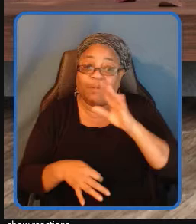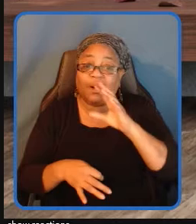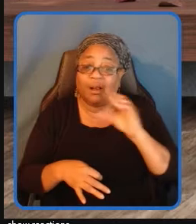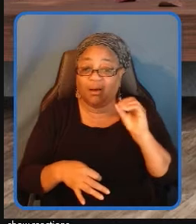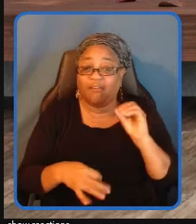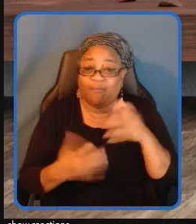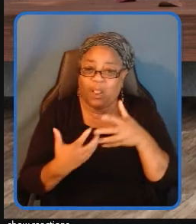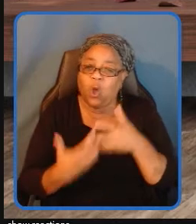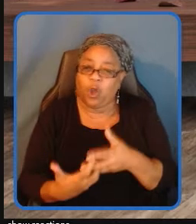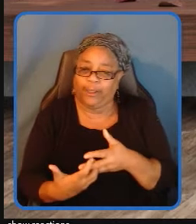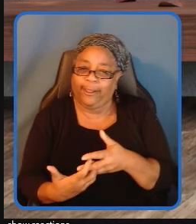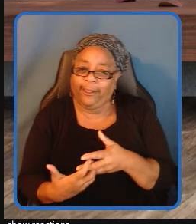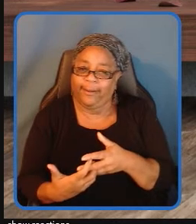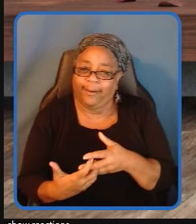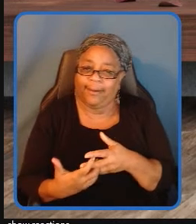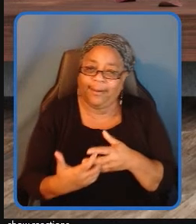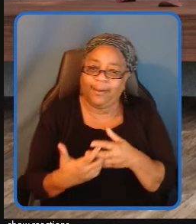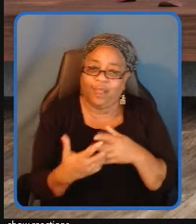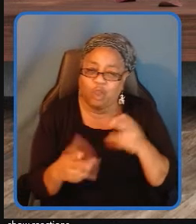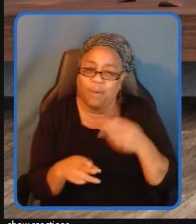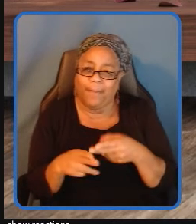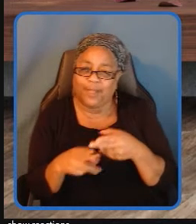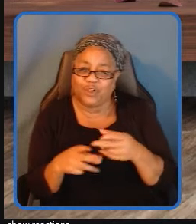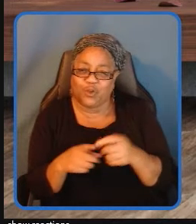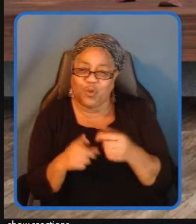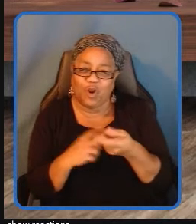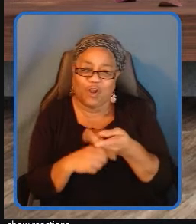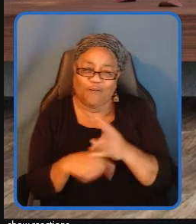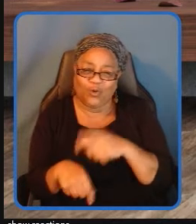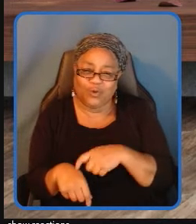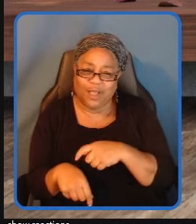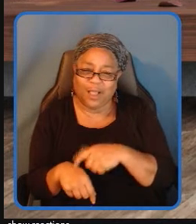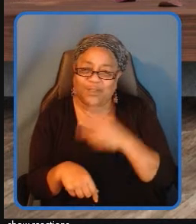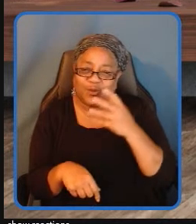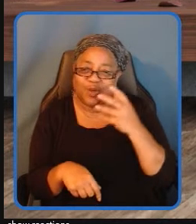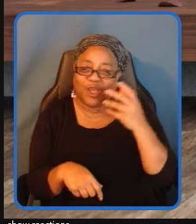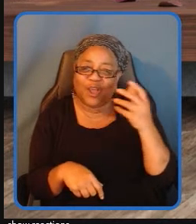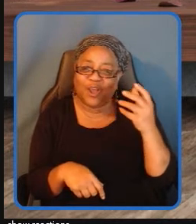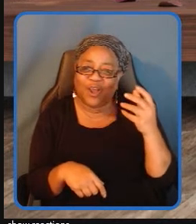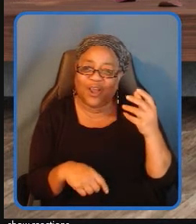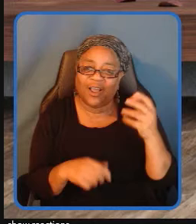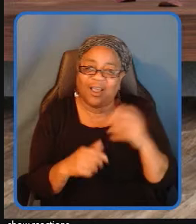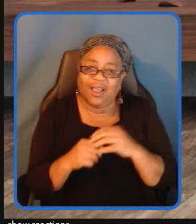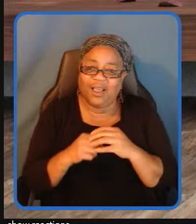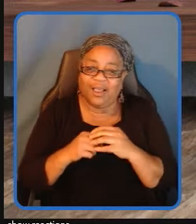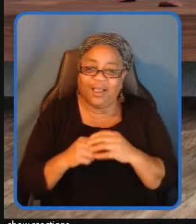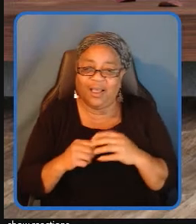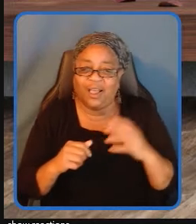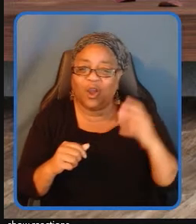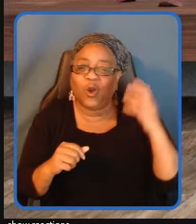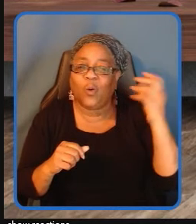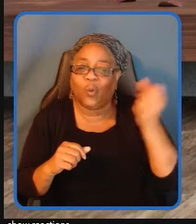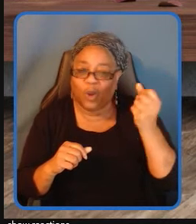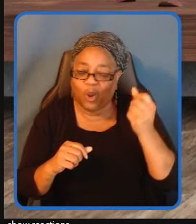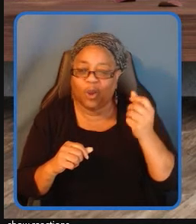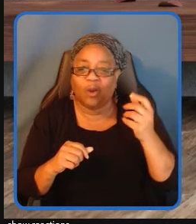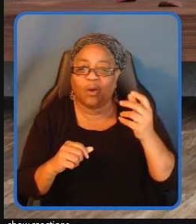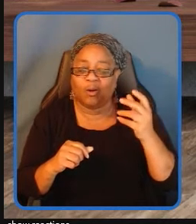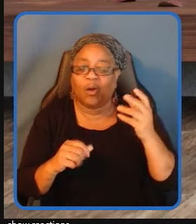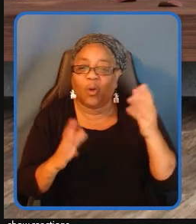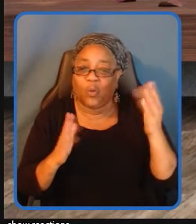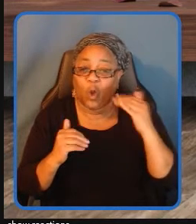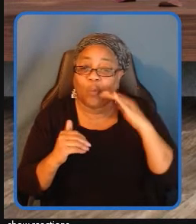belonging. And you mentioned the word a few times. And I'm hoping in the future you'll grab onto the word more robustly. We've heard a